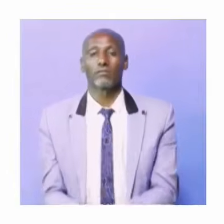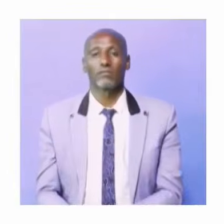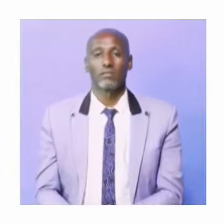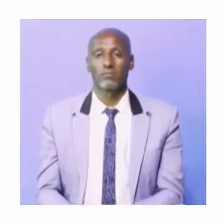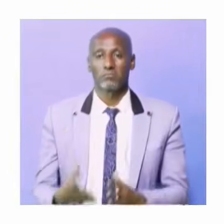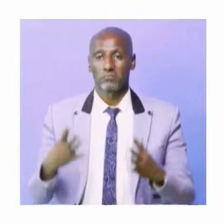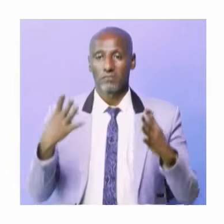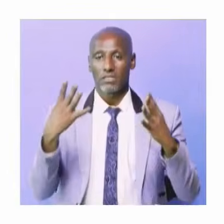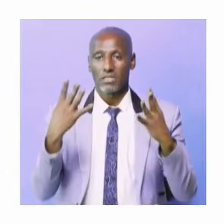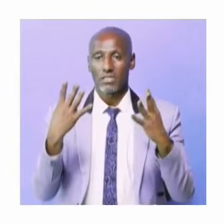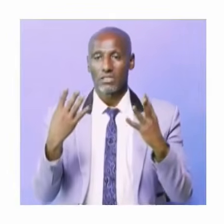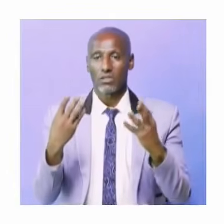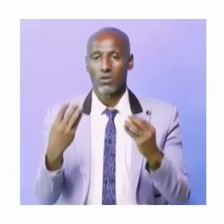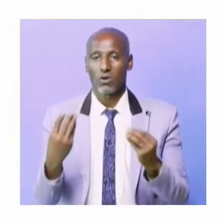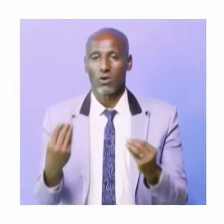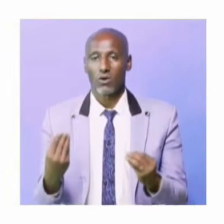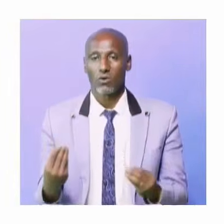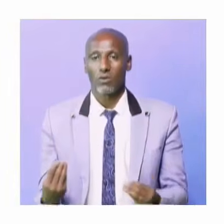slowly.